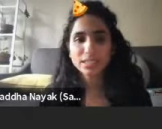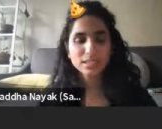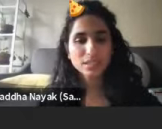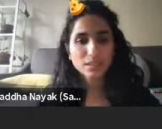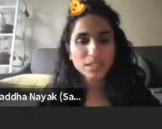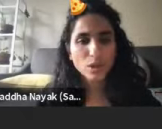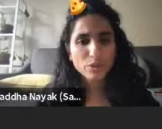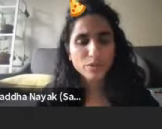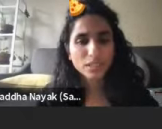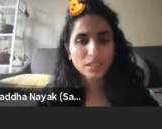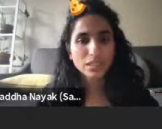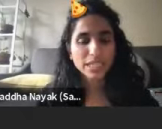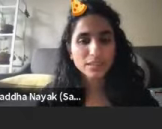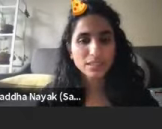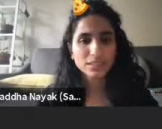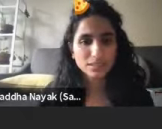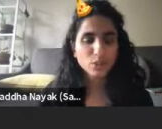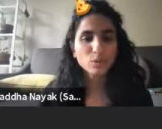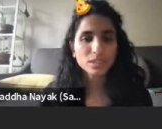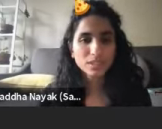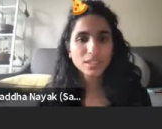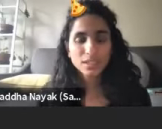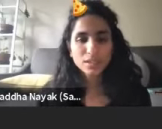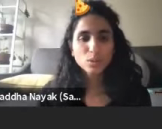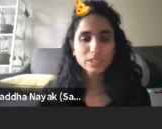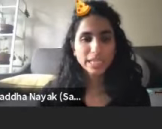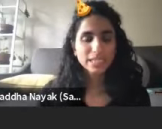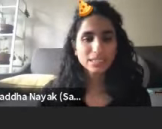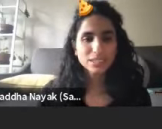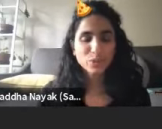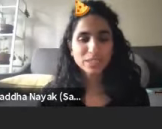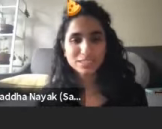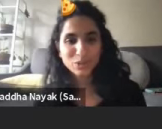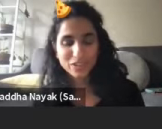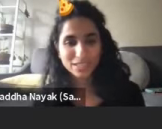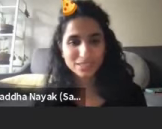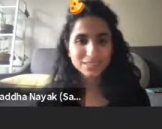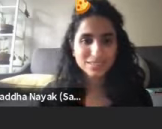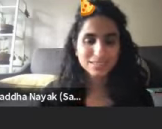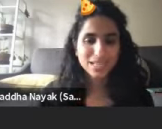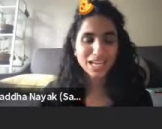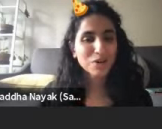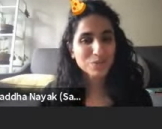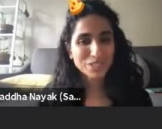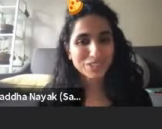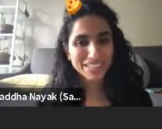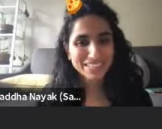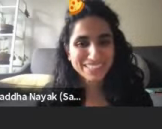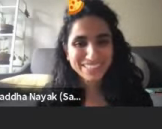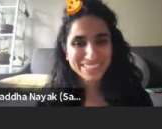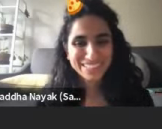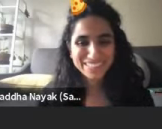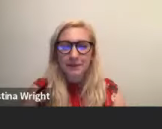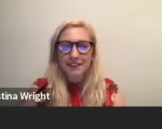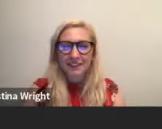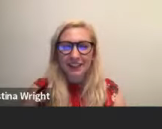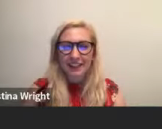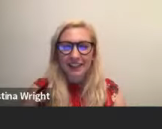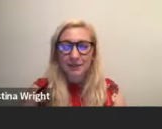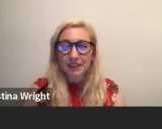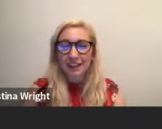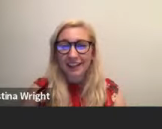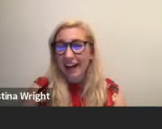And it's a lot of fun learning these cool techniques and doing these cool things. And I hope you agree.